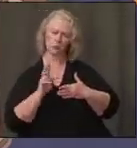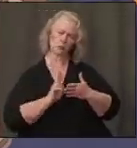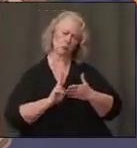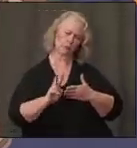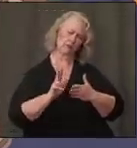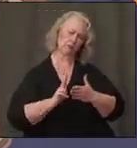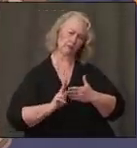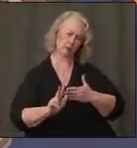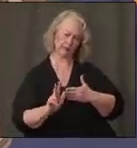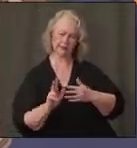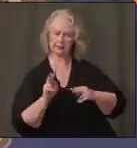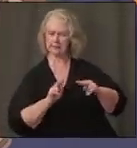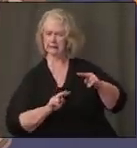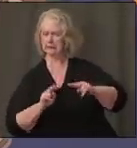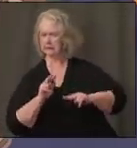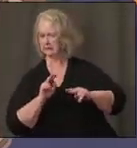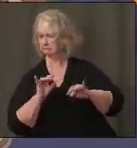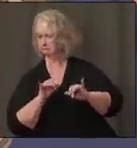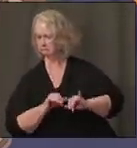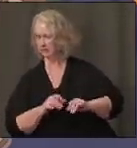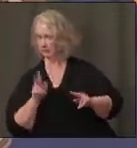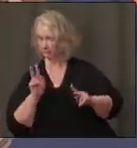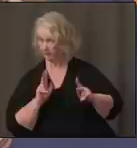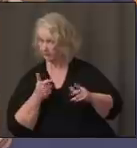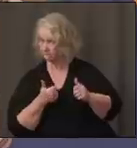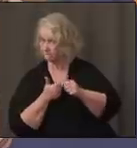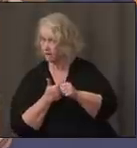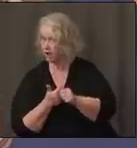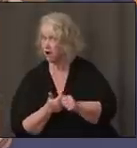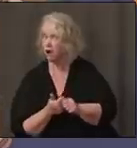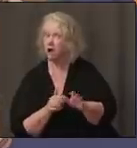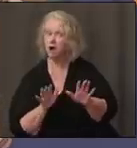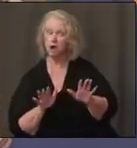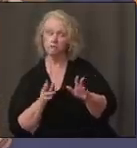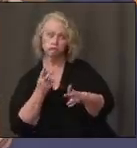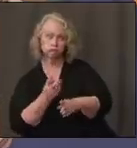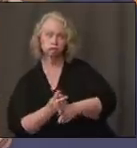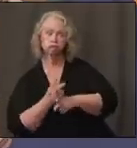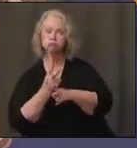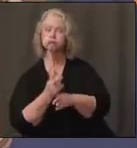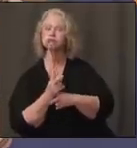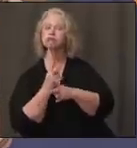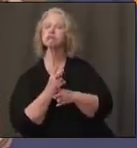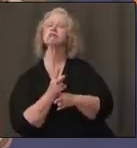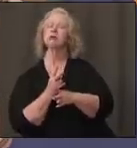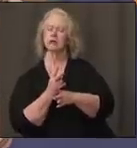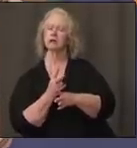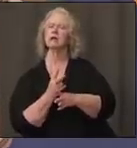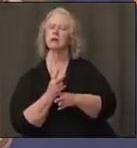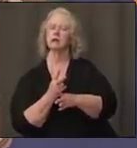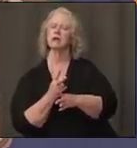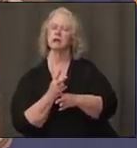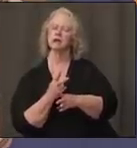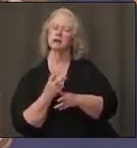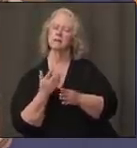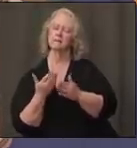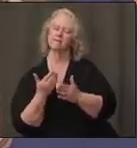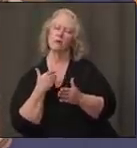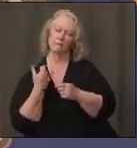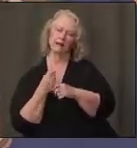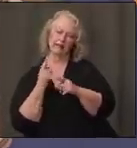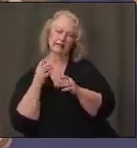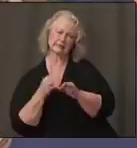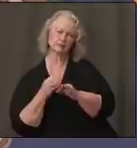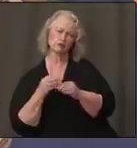our different metrics, see if people are following the protocols, and make some determinations about some of the phase 2 openings,